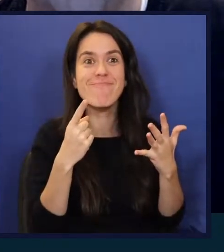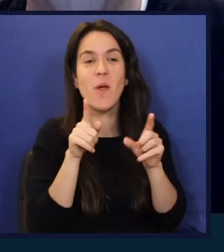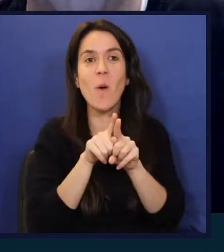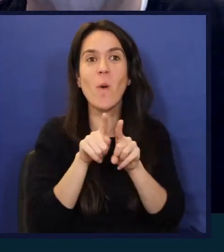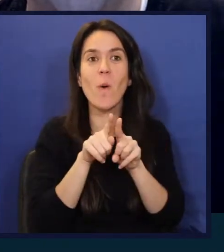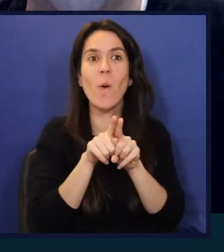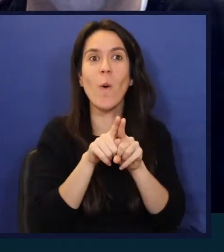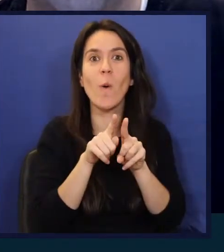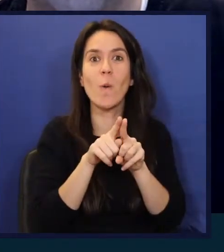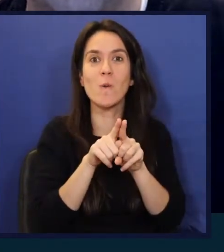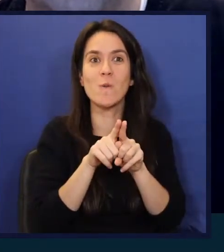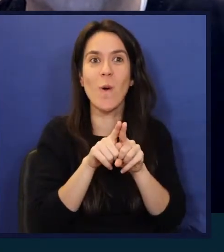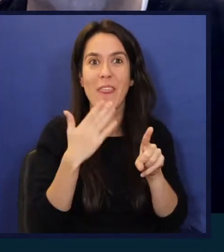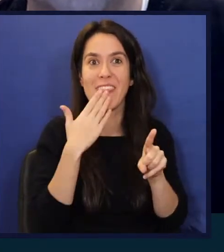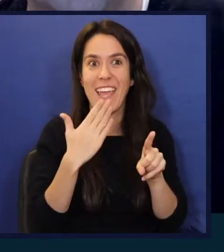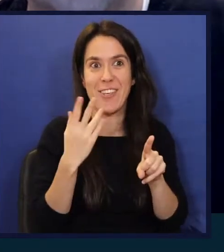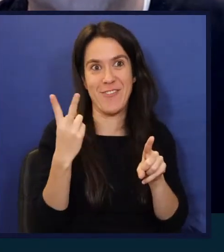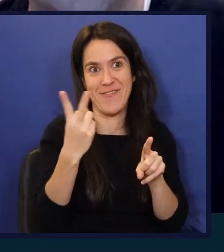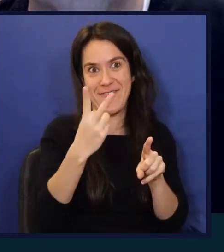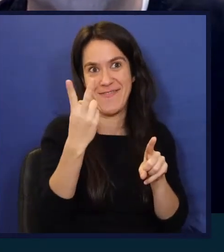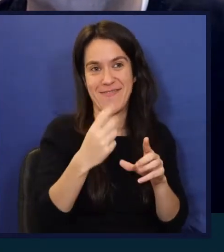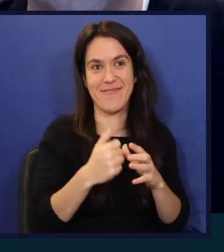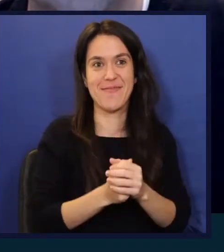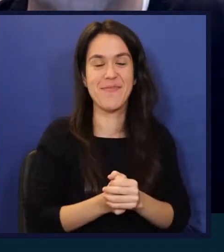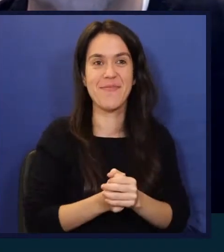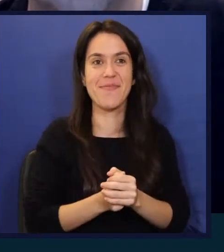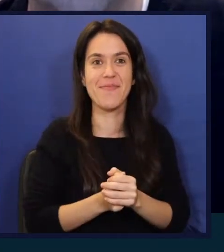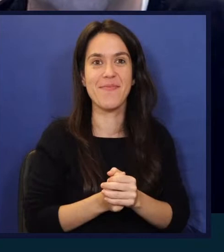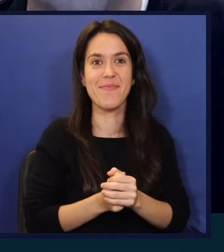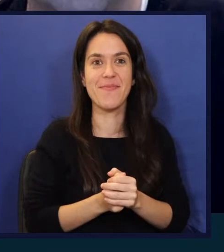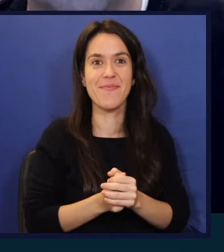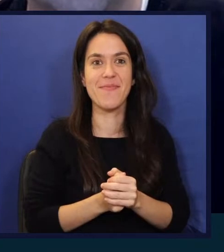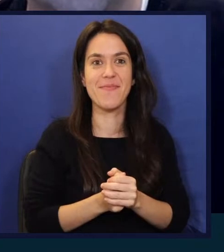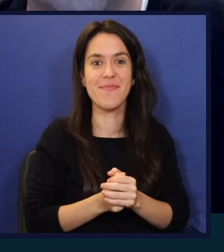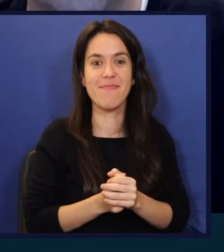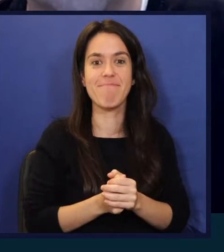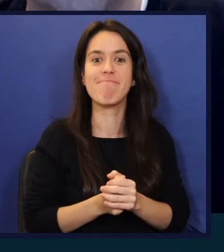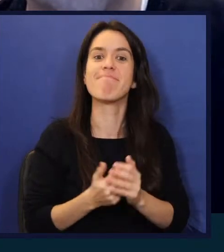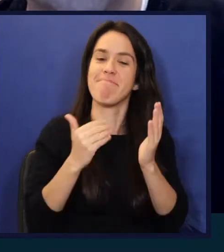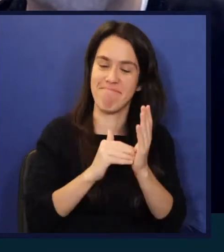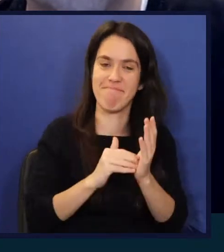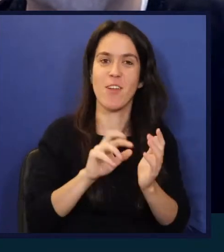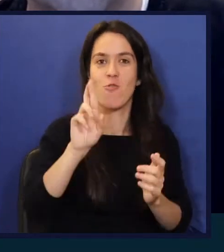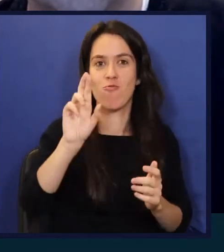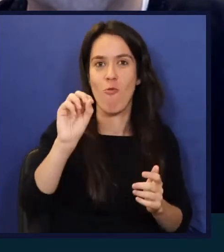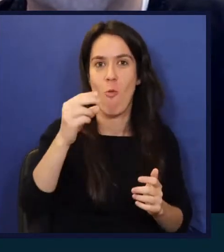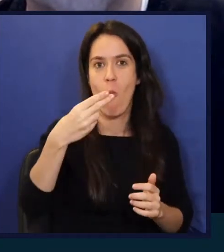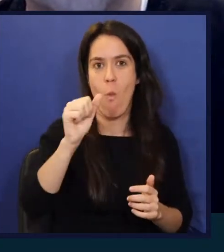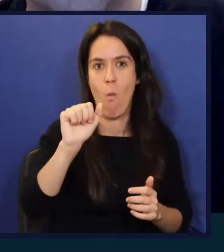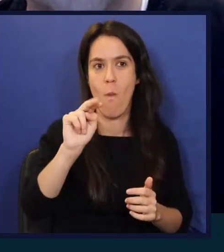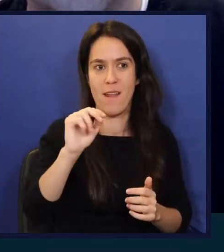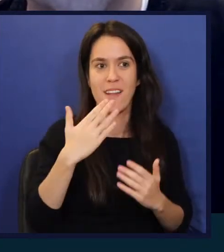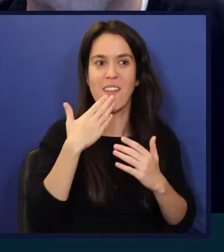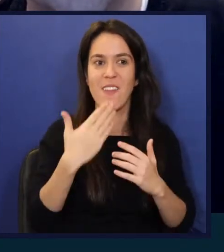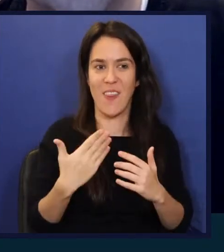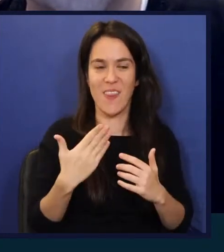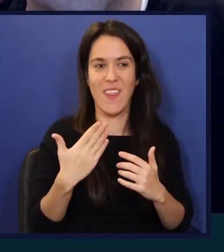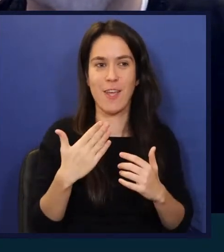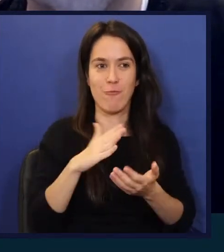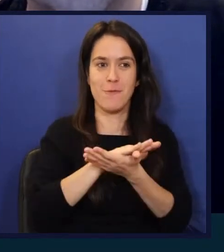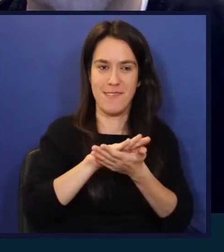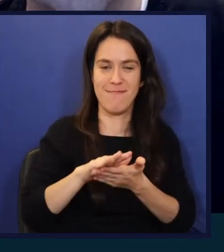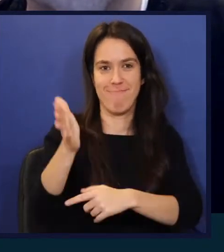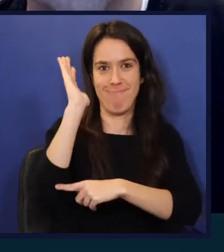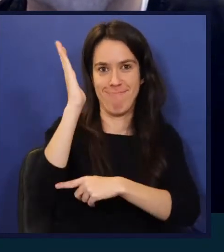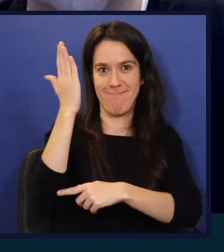Thank you. And also, again, thanks, Rowan, for your great session. I think we had two very, very nice sessions this